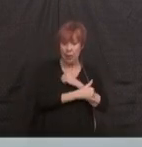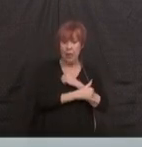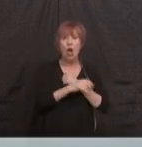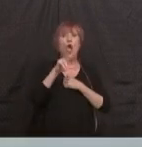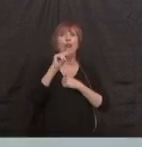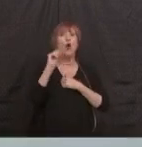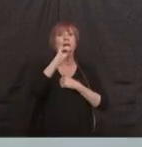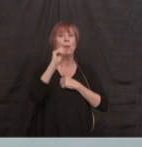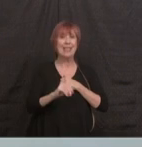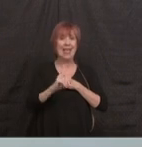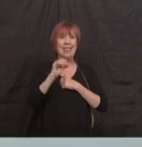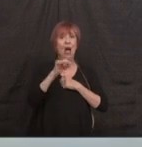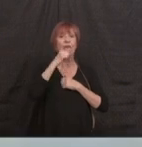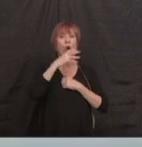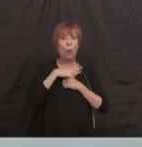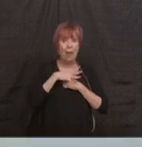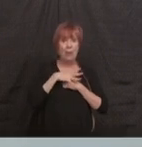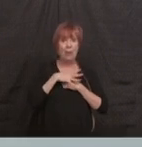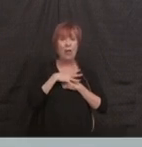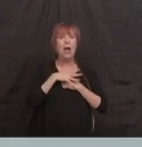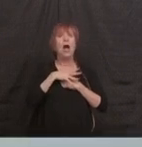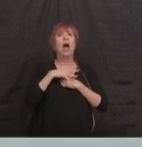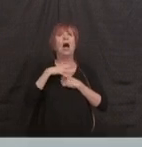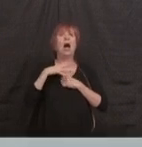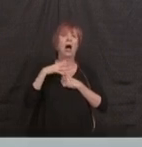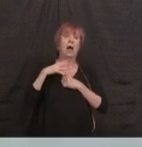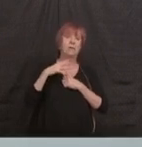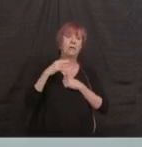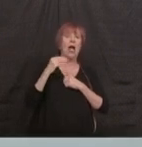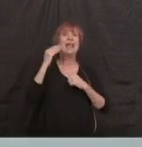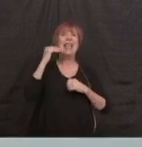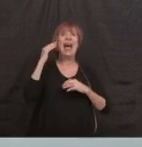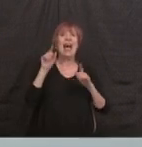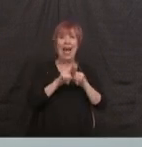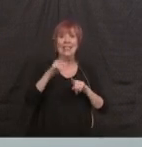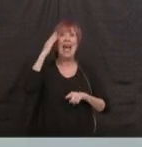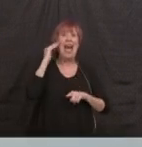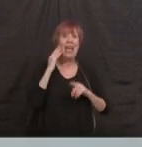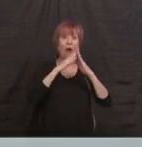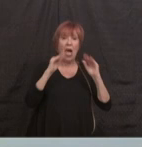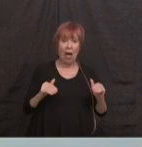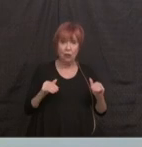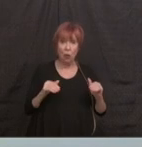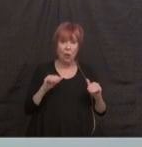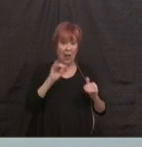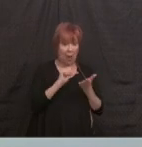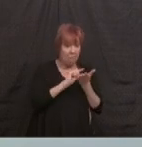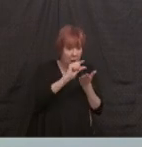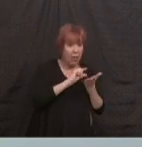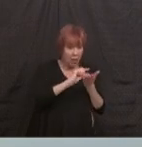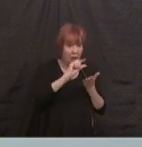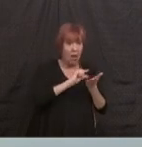singles households live in poverty, something like that can be life-changing for them. So government really has an incredible